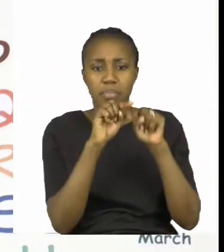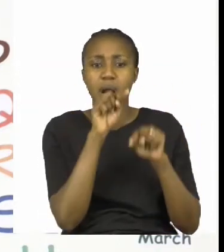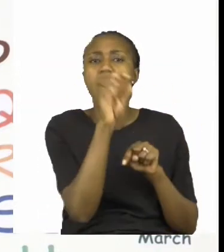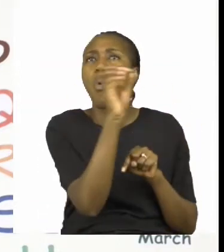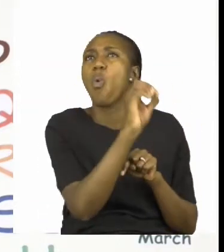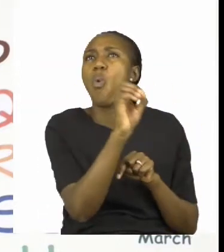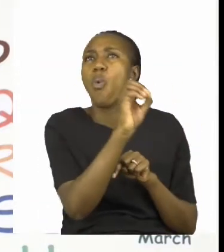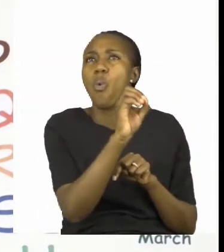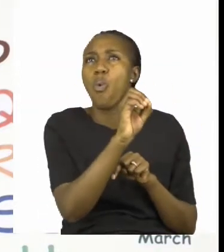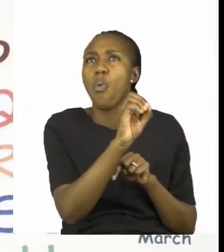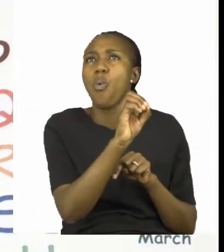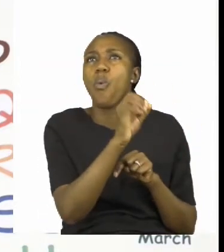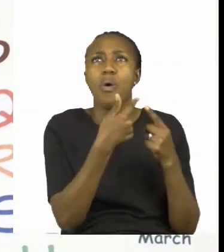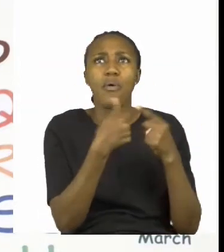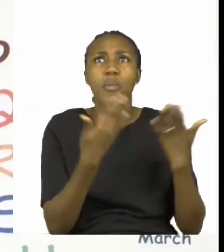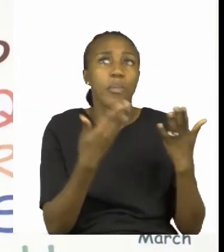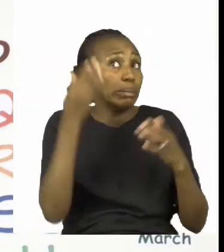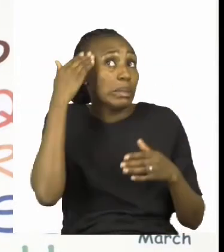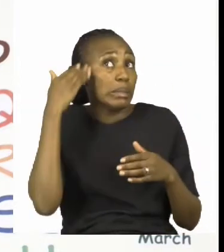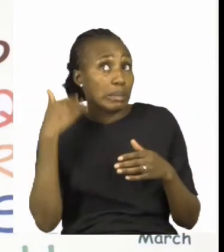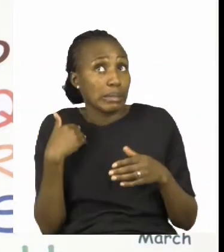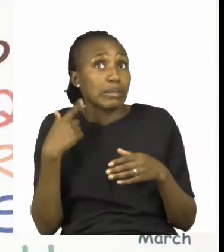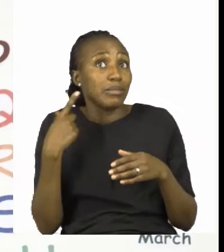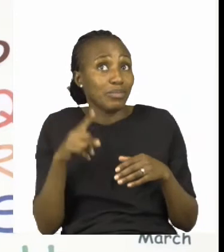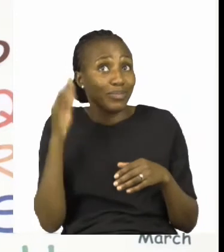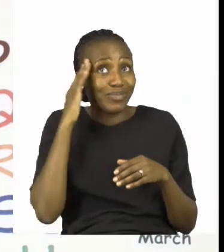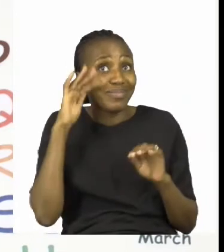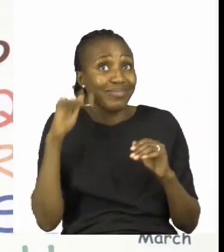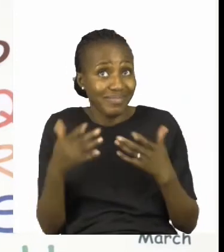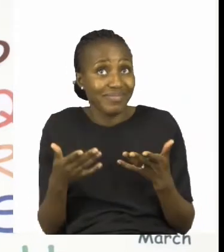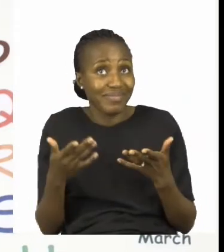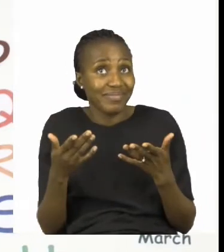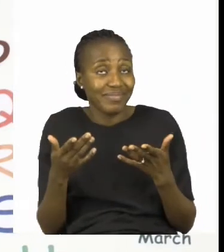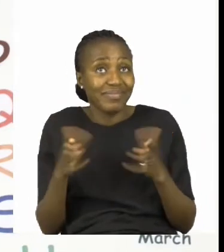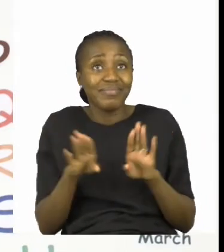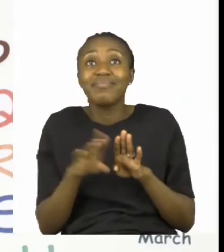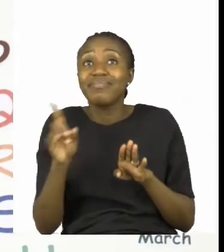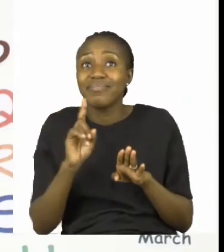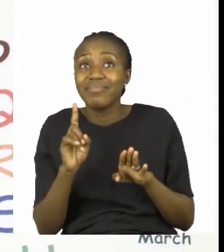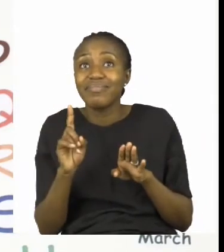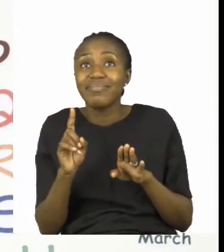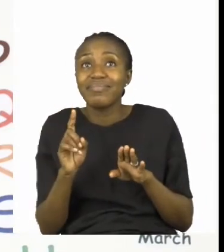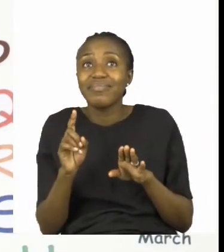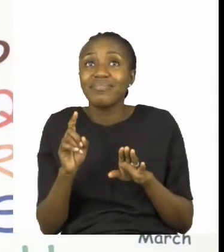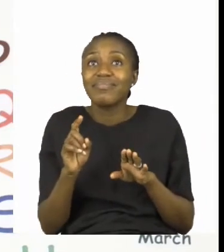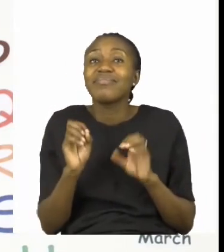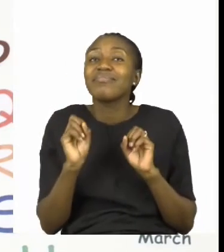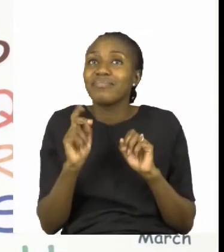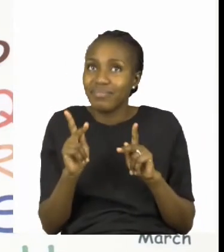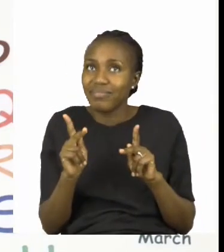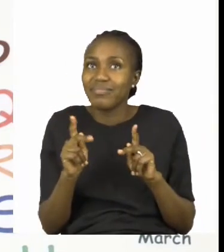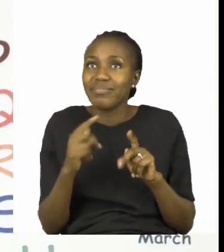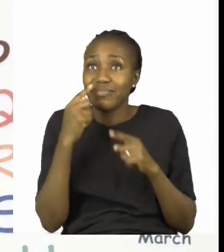know where to find it, but we know how to get it. What do? We are going to